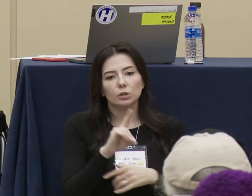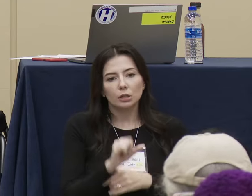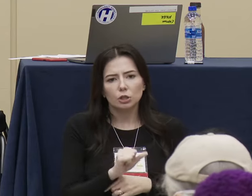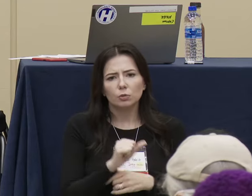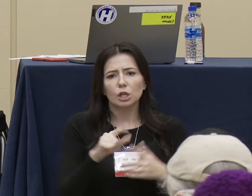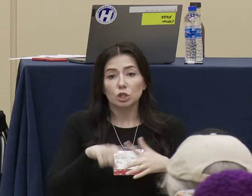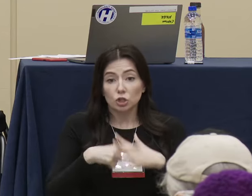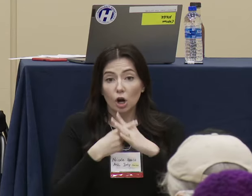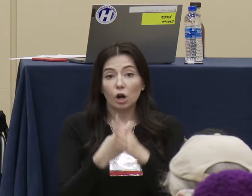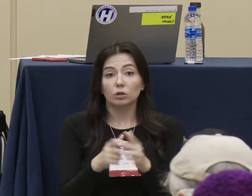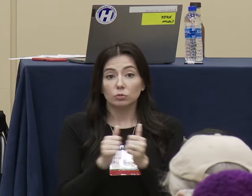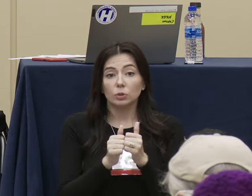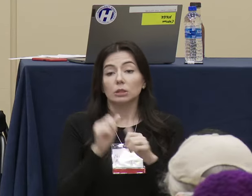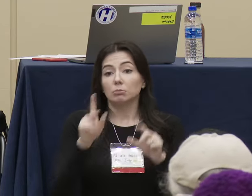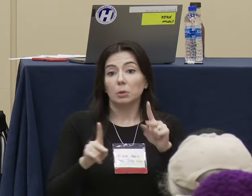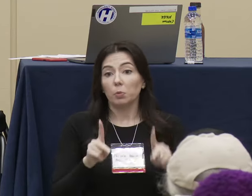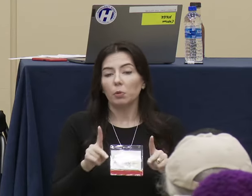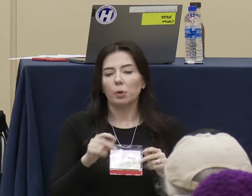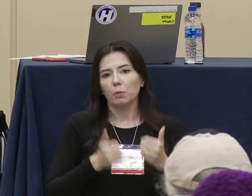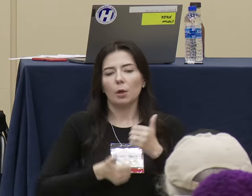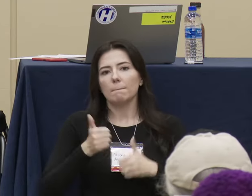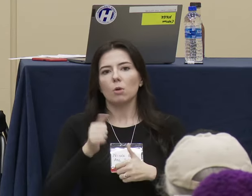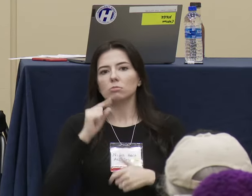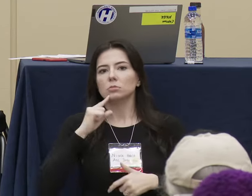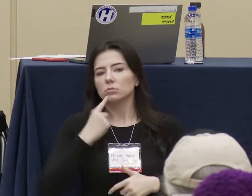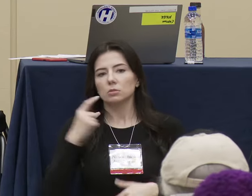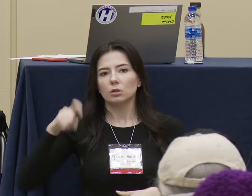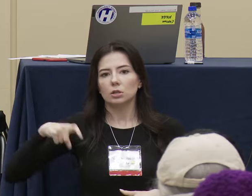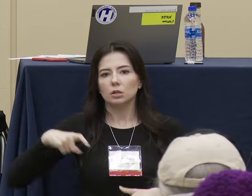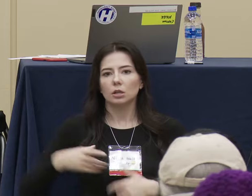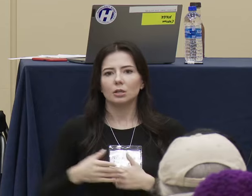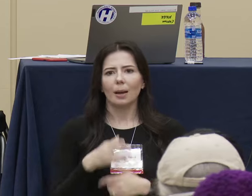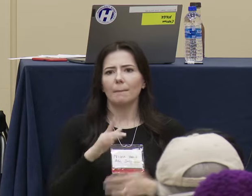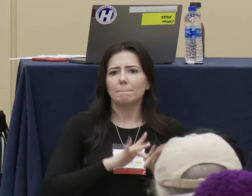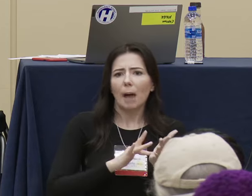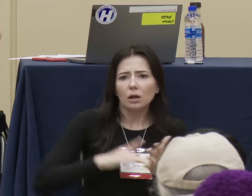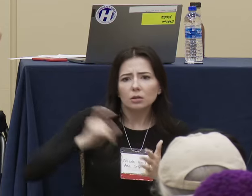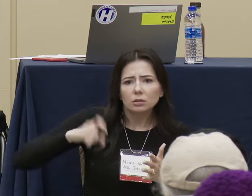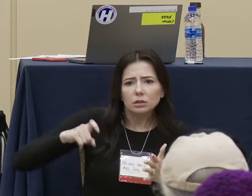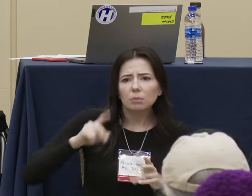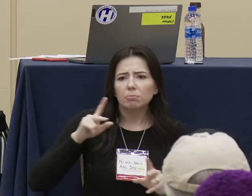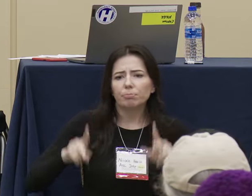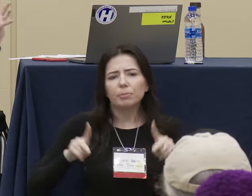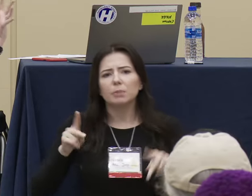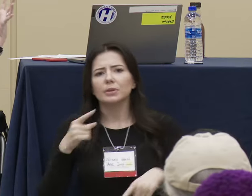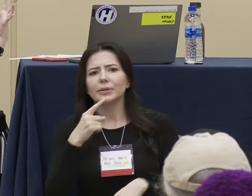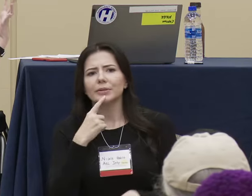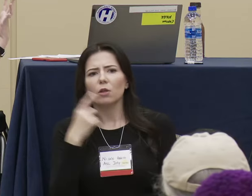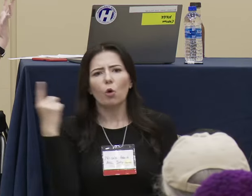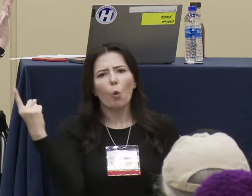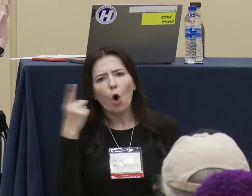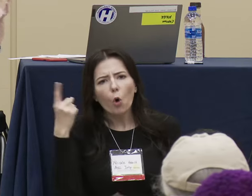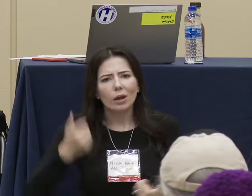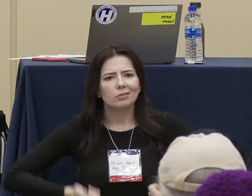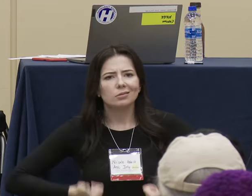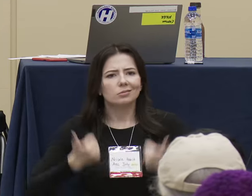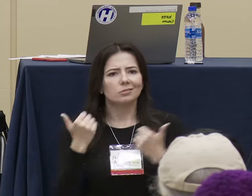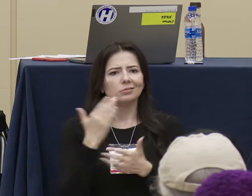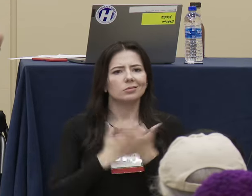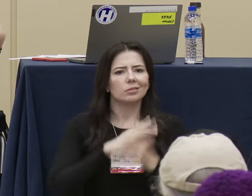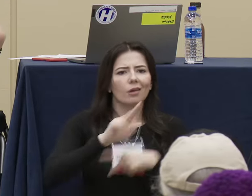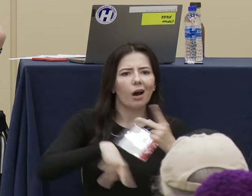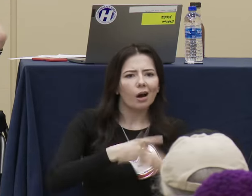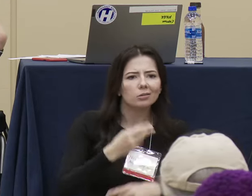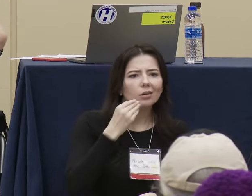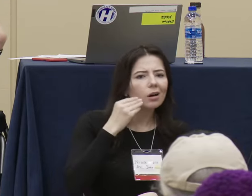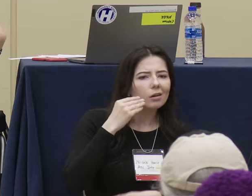needs. And I mean like really like medical needs, people who you said they will always live in some kind of